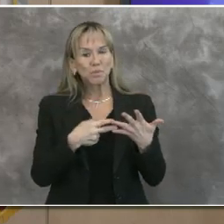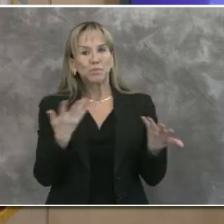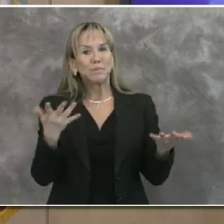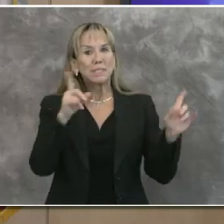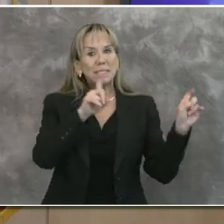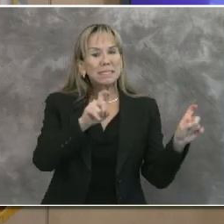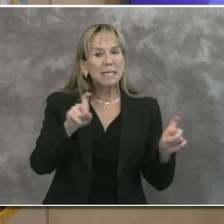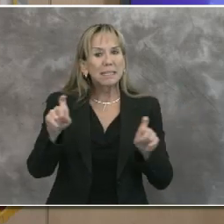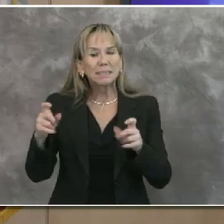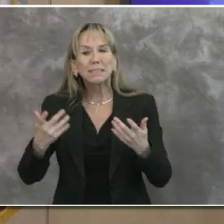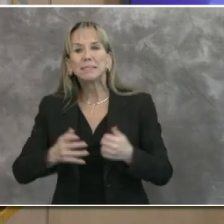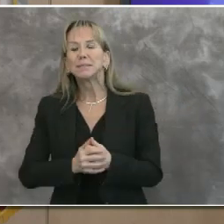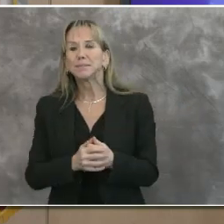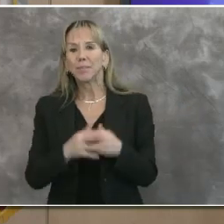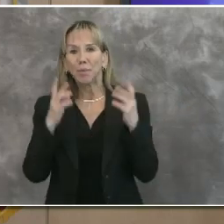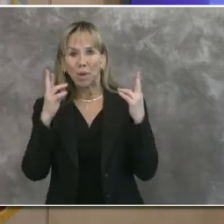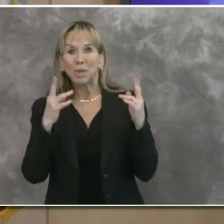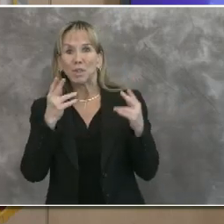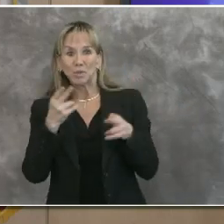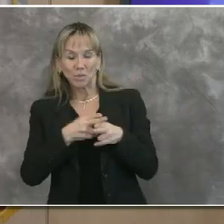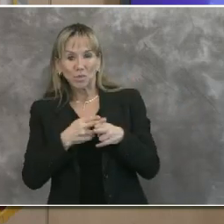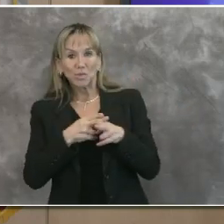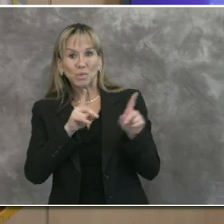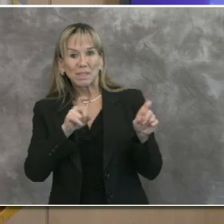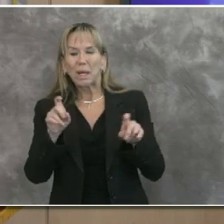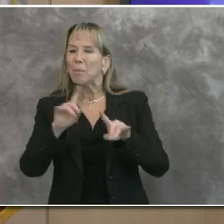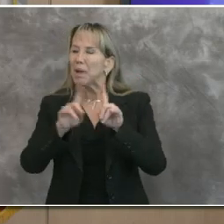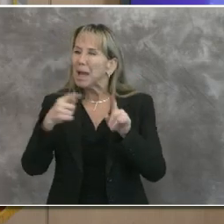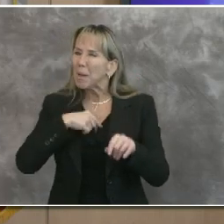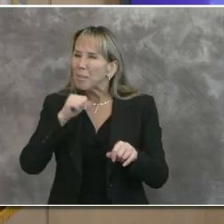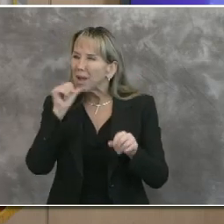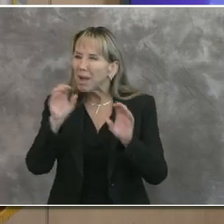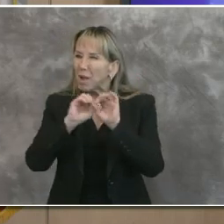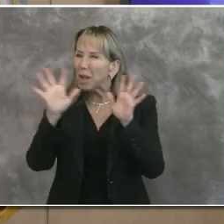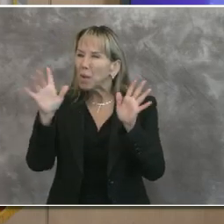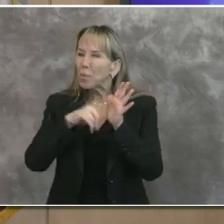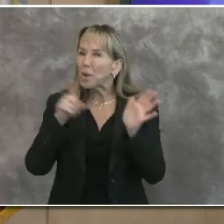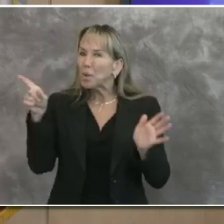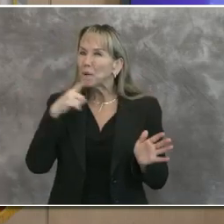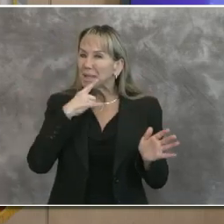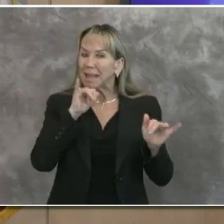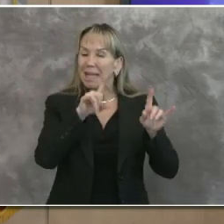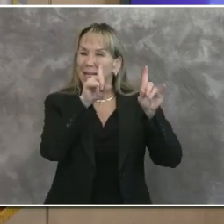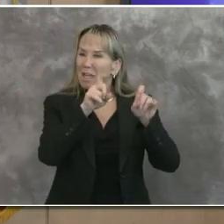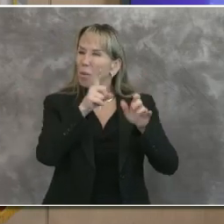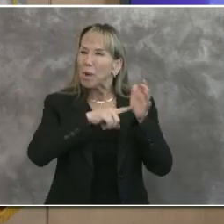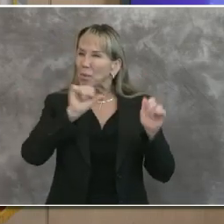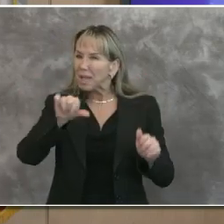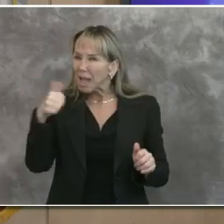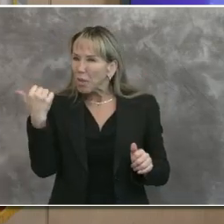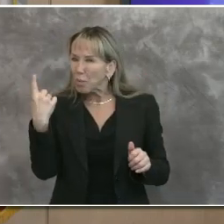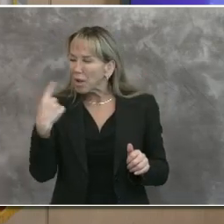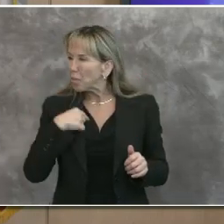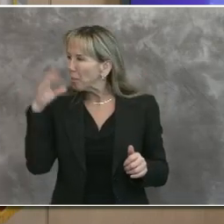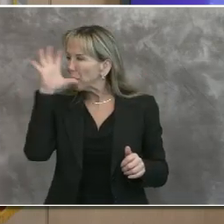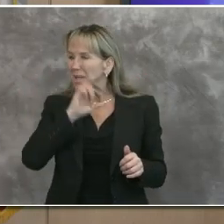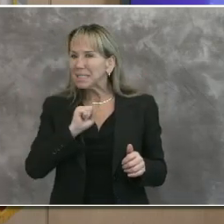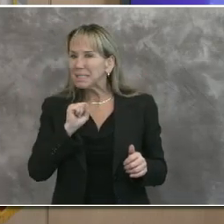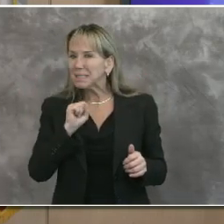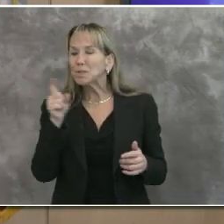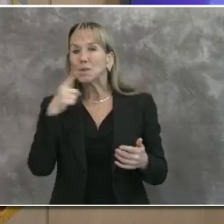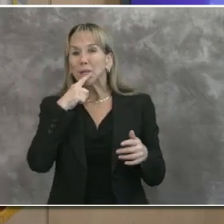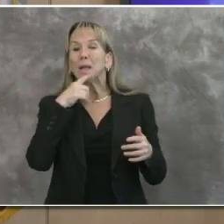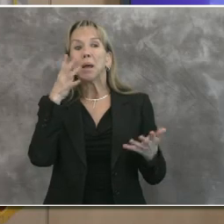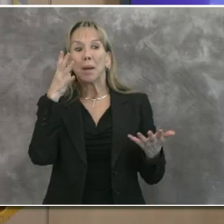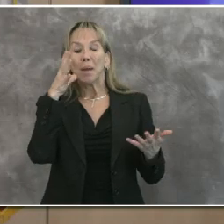to come online soon. But I was unclear on what is the other check box we're missing there. So if we're